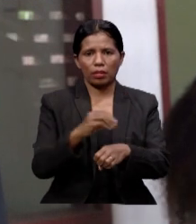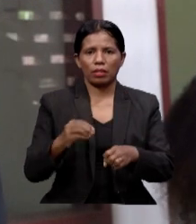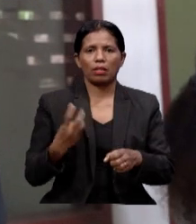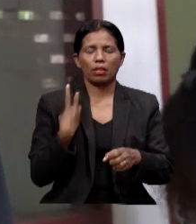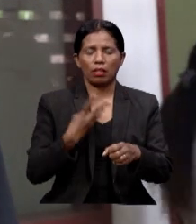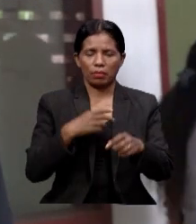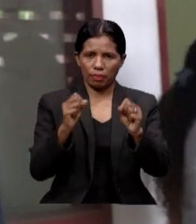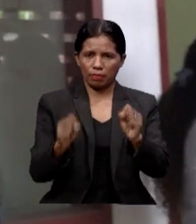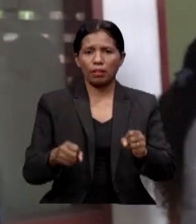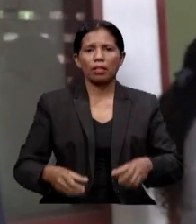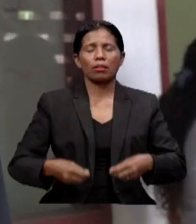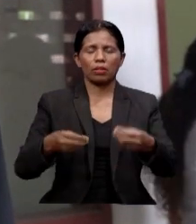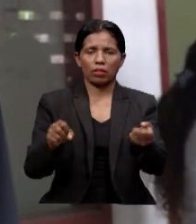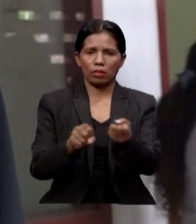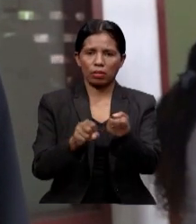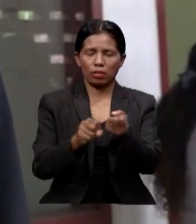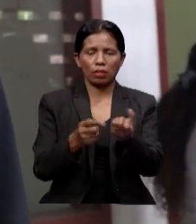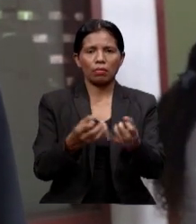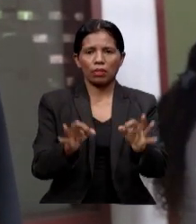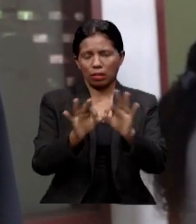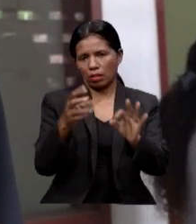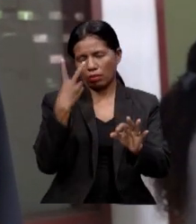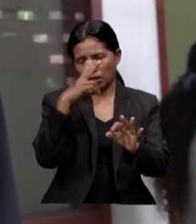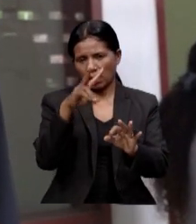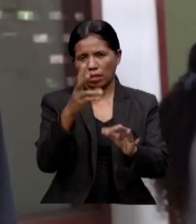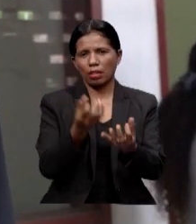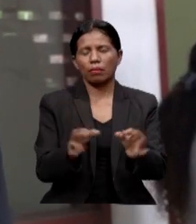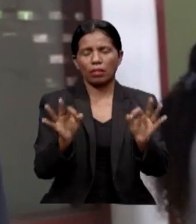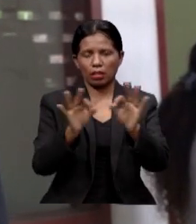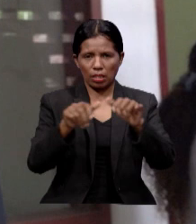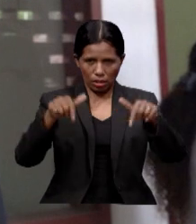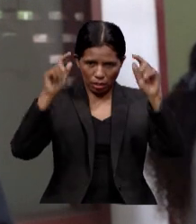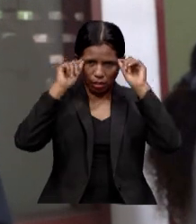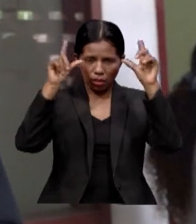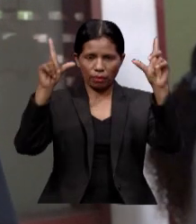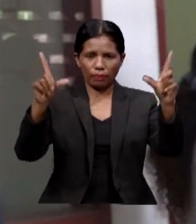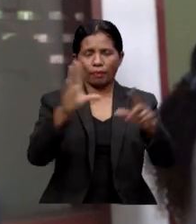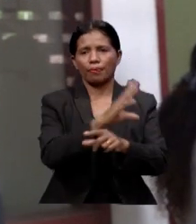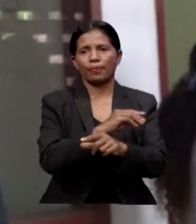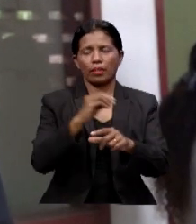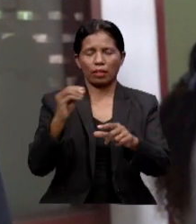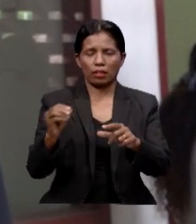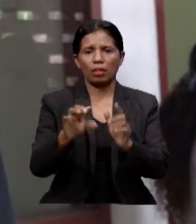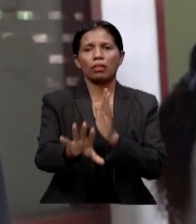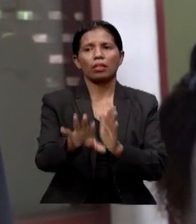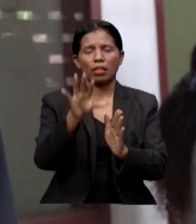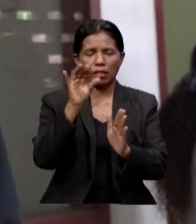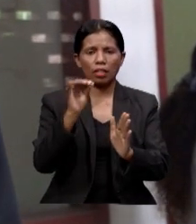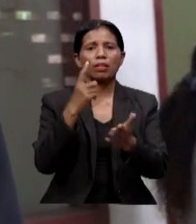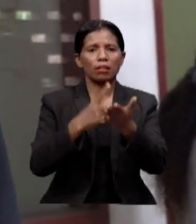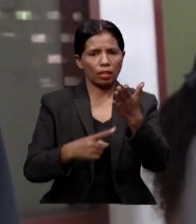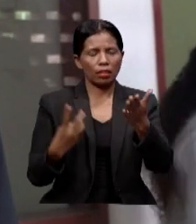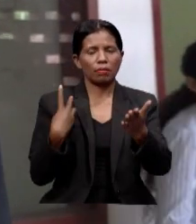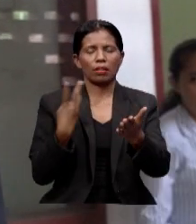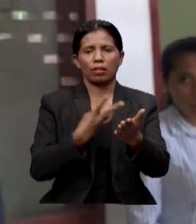think that an important priority for Timor-Leste is to try to find ways to foster